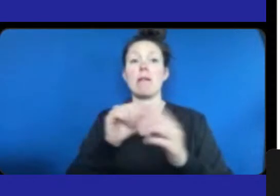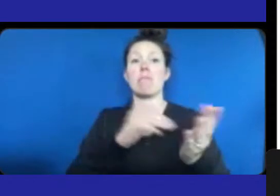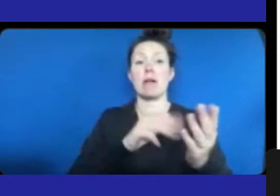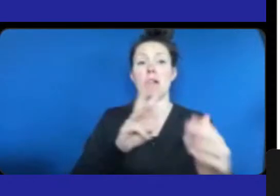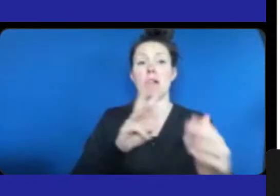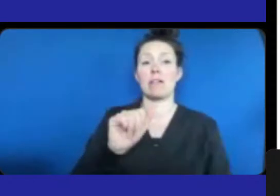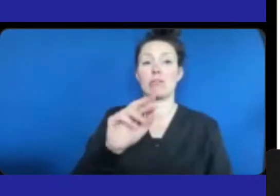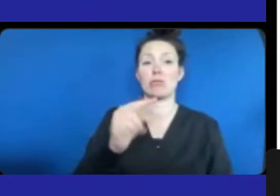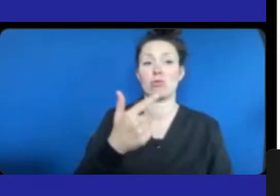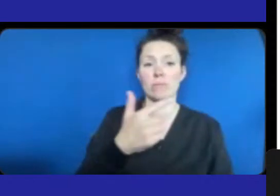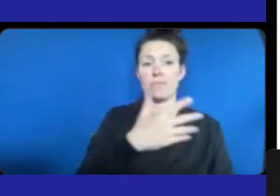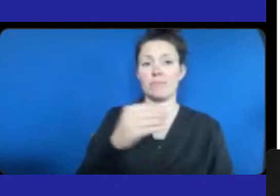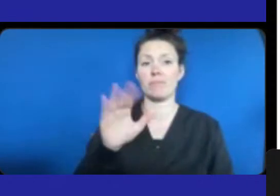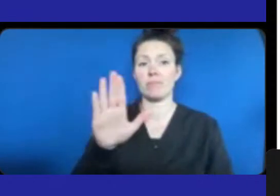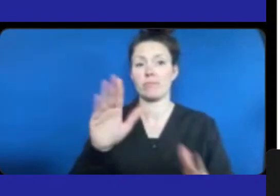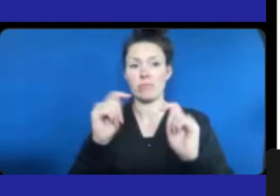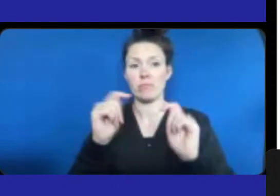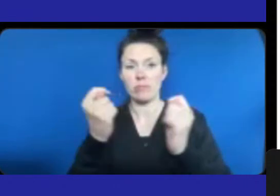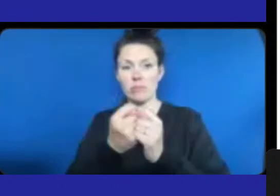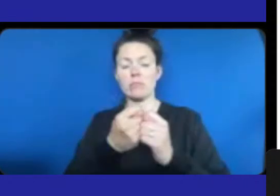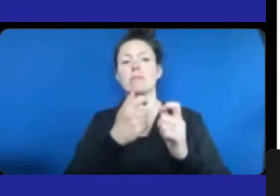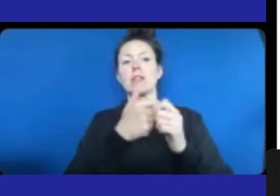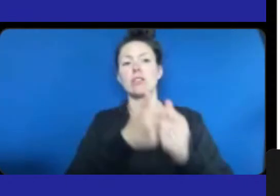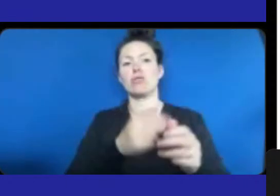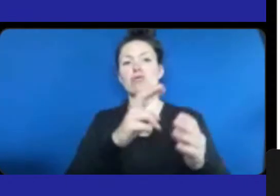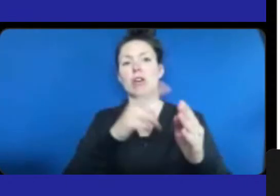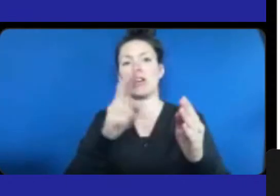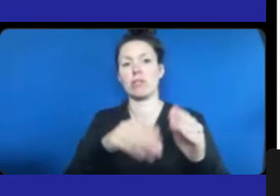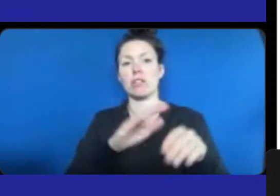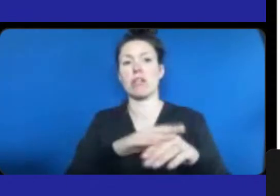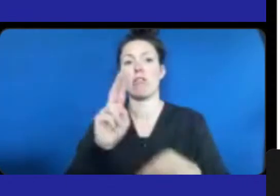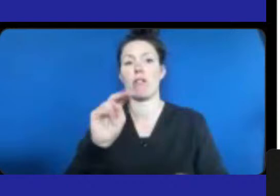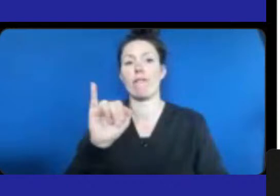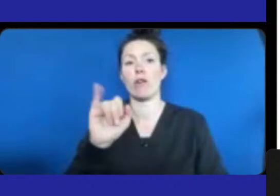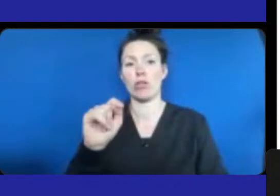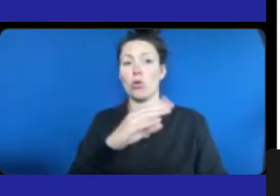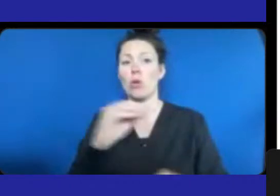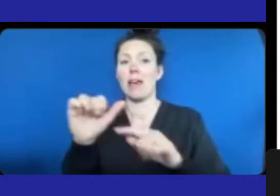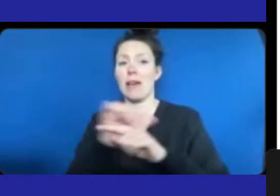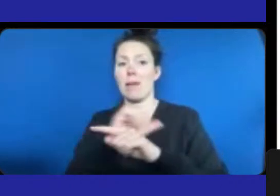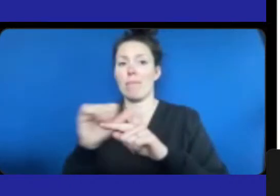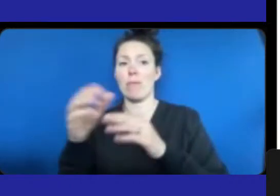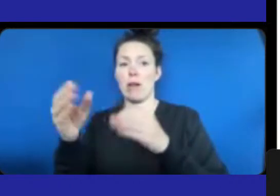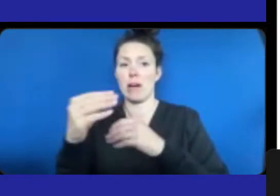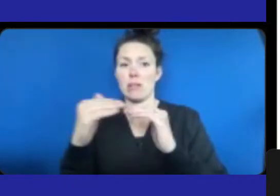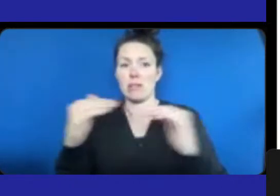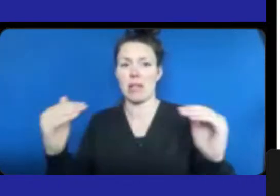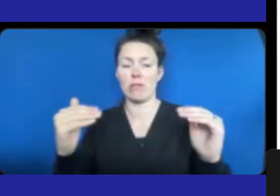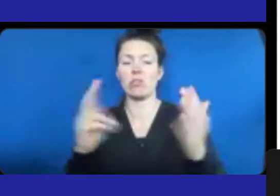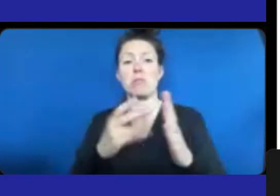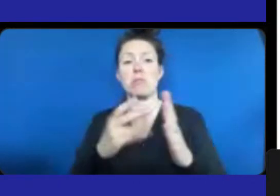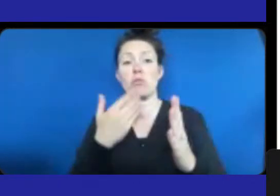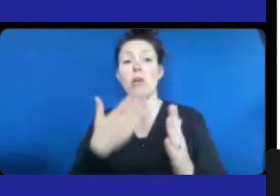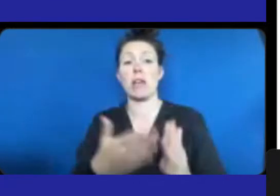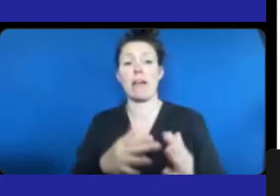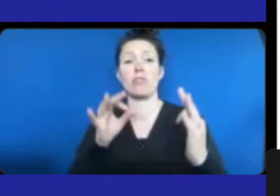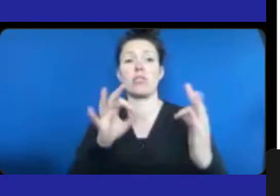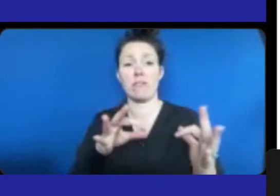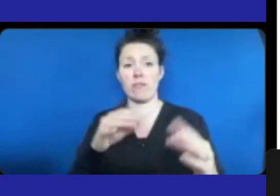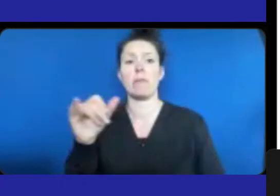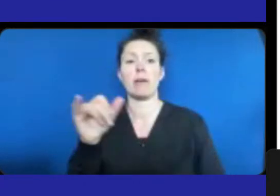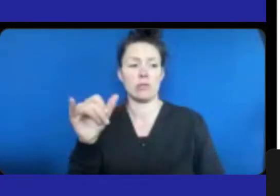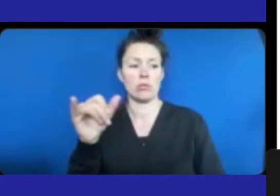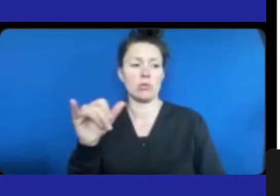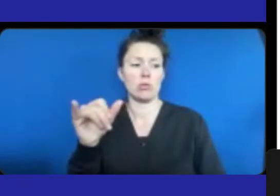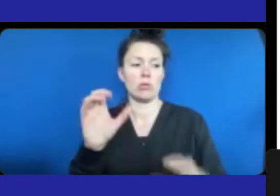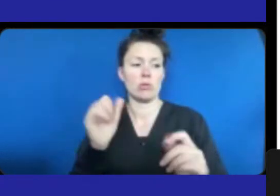on it, track results and surveys down at the unit level and the practice level. And so we have a lot of good feedback loops to try to